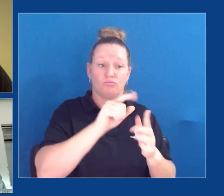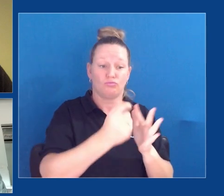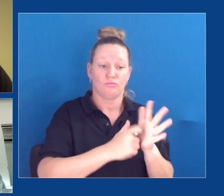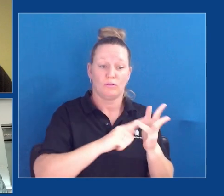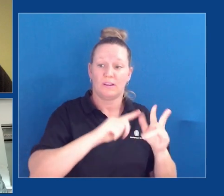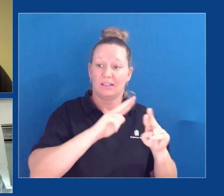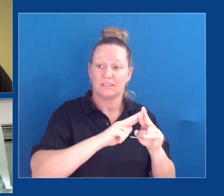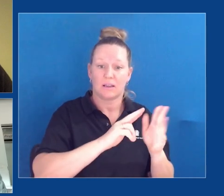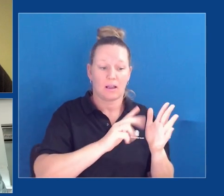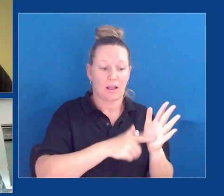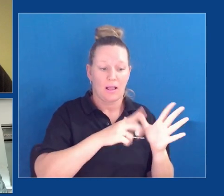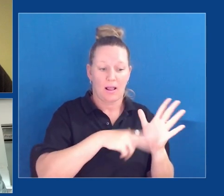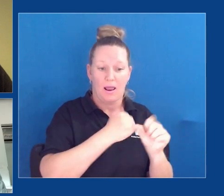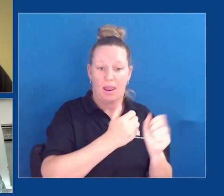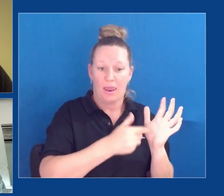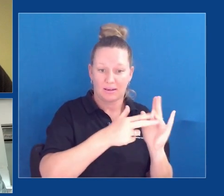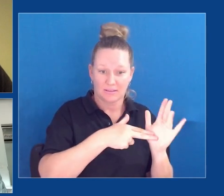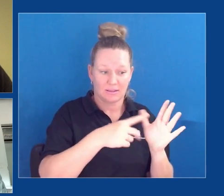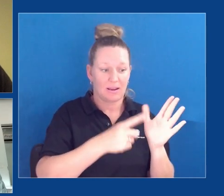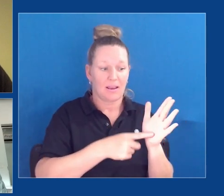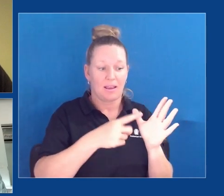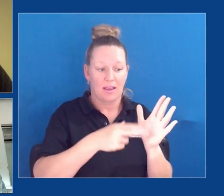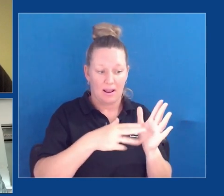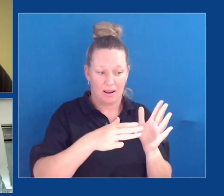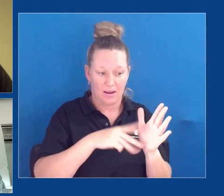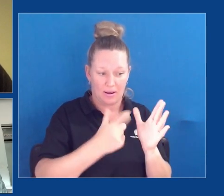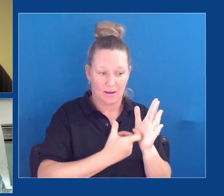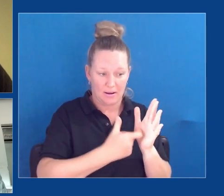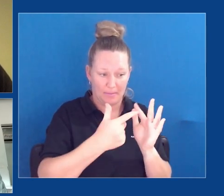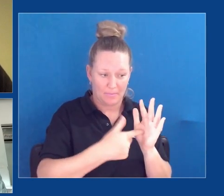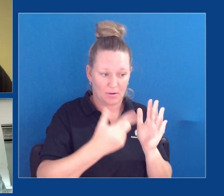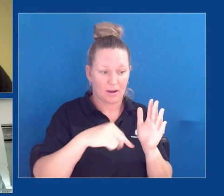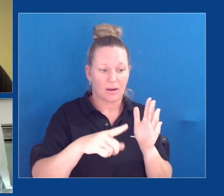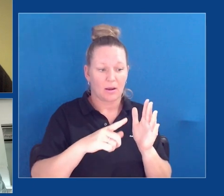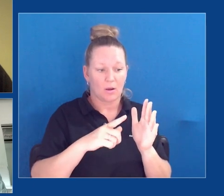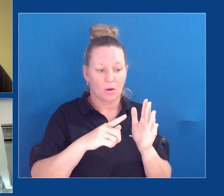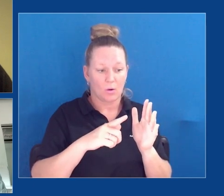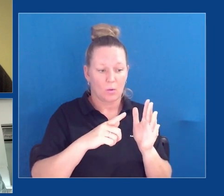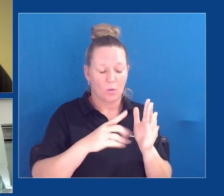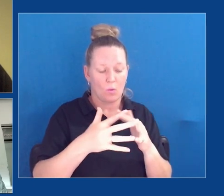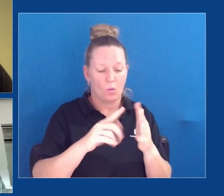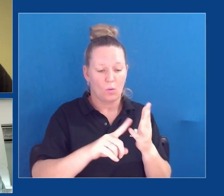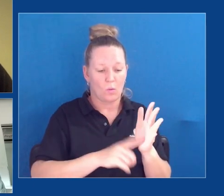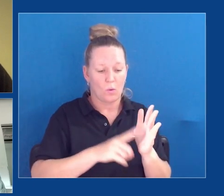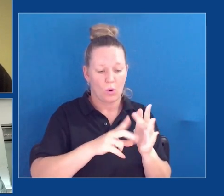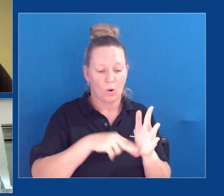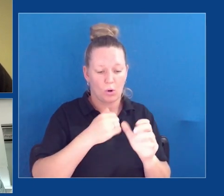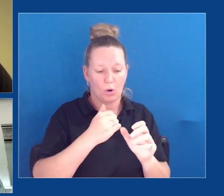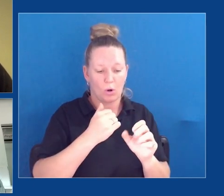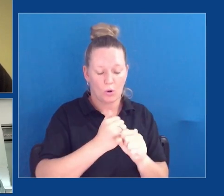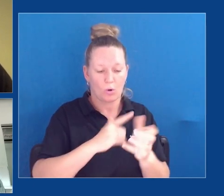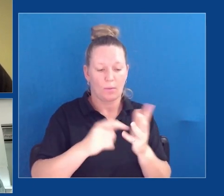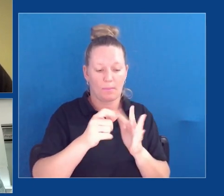Professor Allan Merritt, who's here, and the late Mundawa Yunupingu of the famous Australian band with the Indy at the